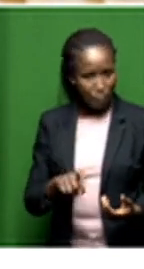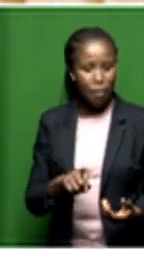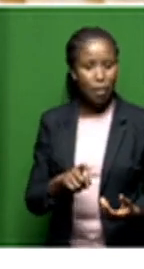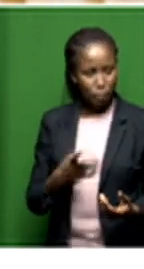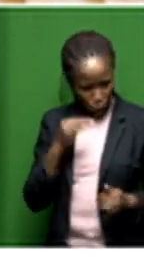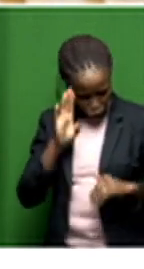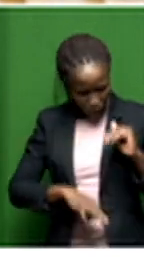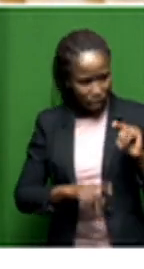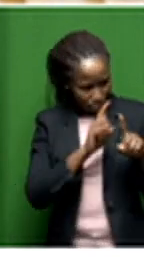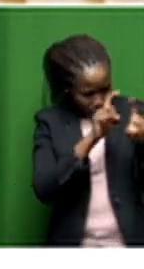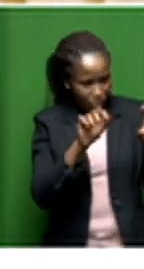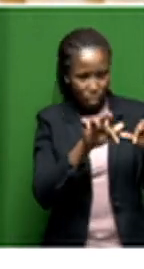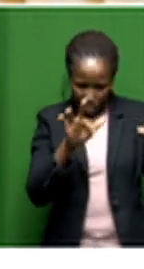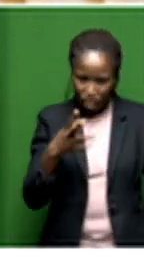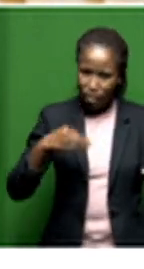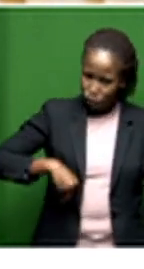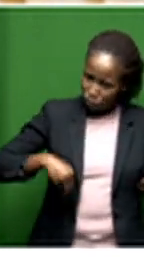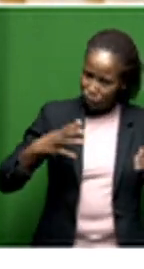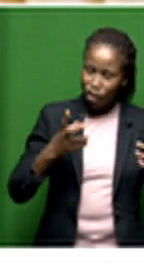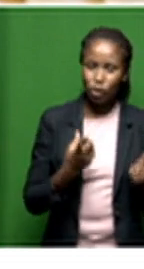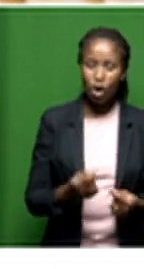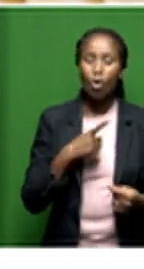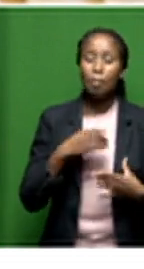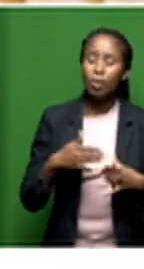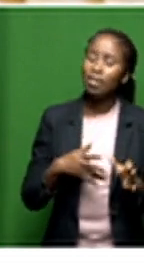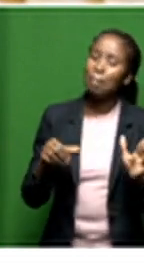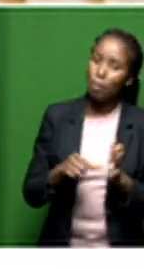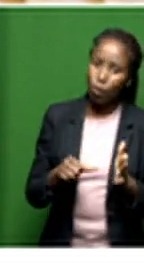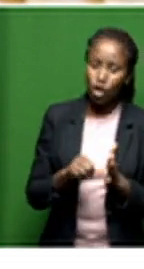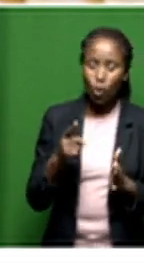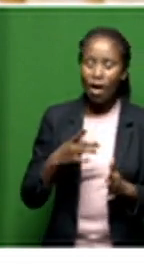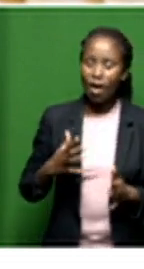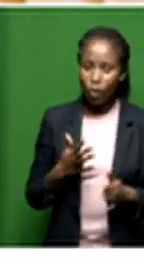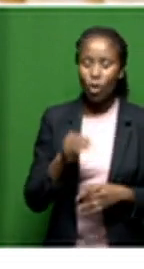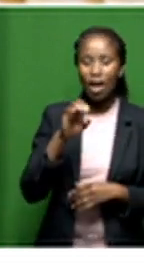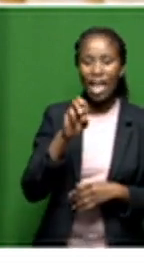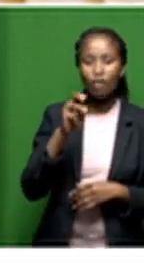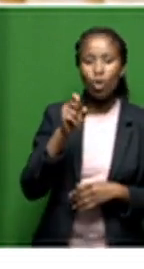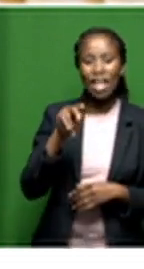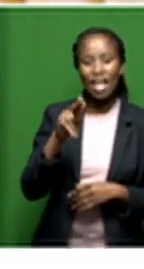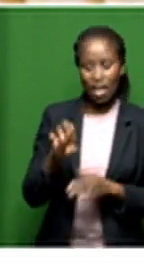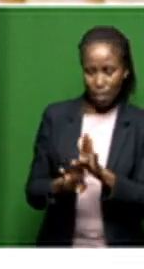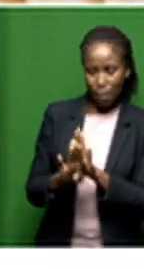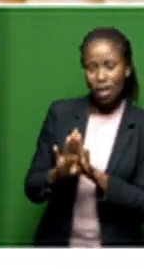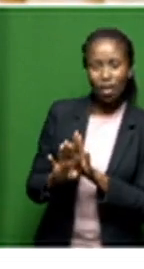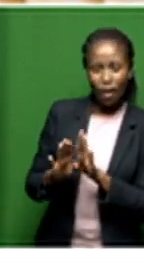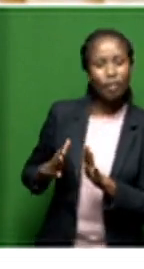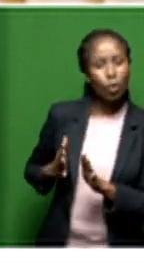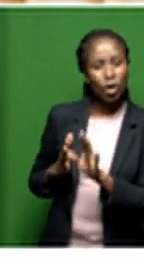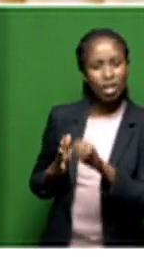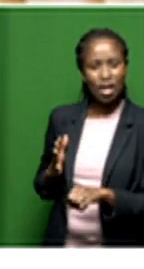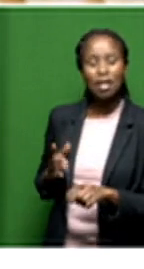charges against people having proof, because that's critical to try and put Emfuleni back on the right track. But yes, in